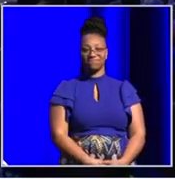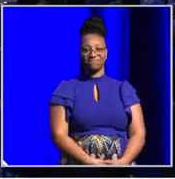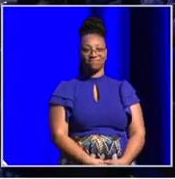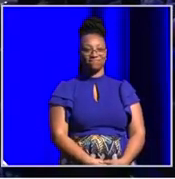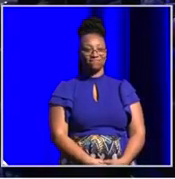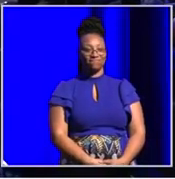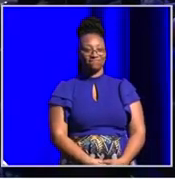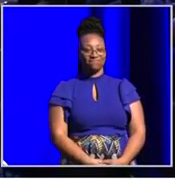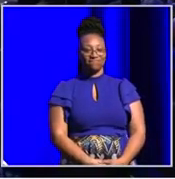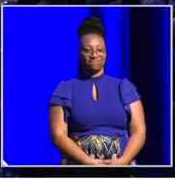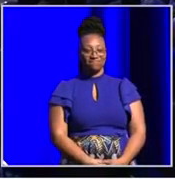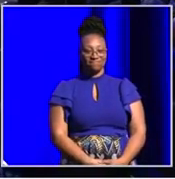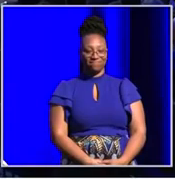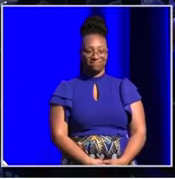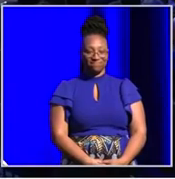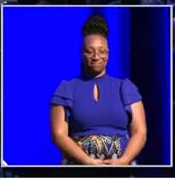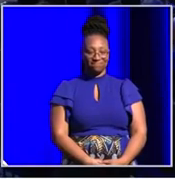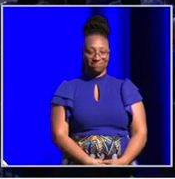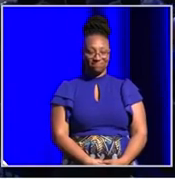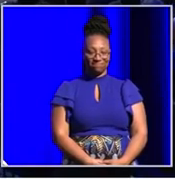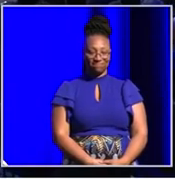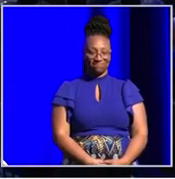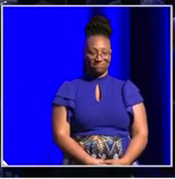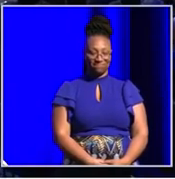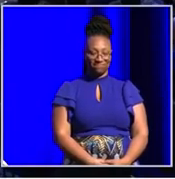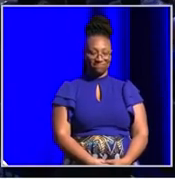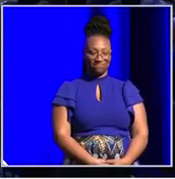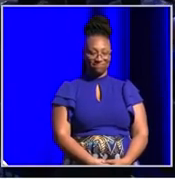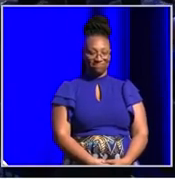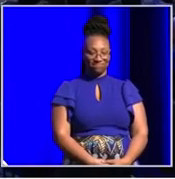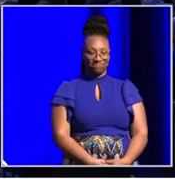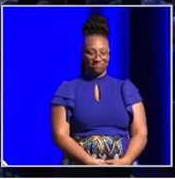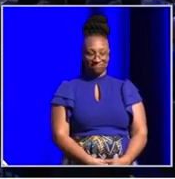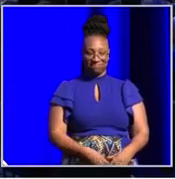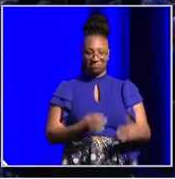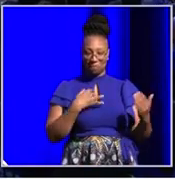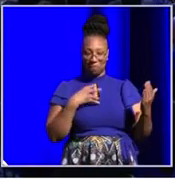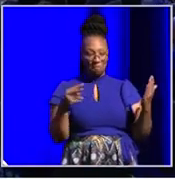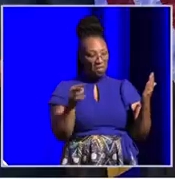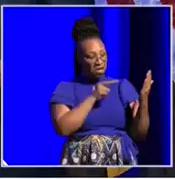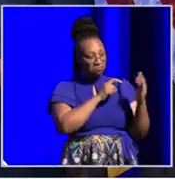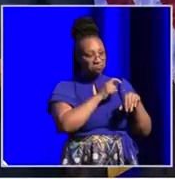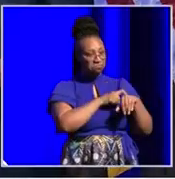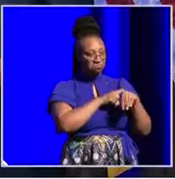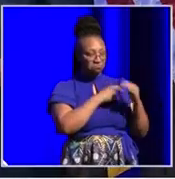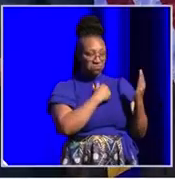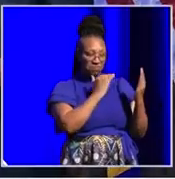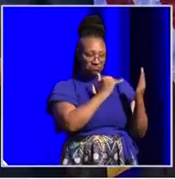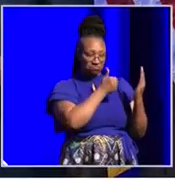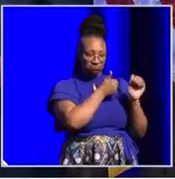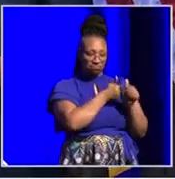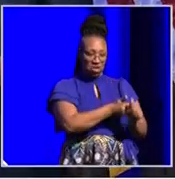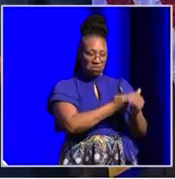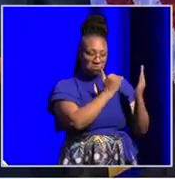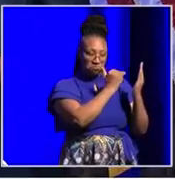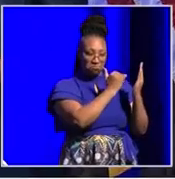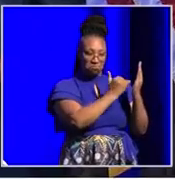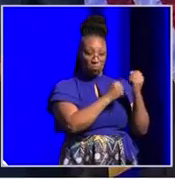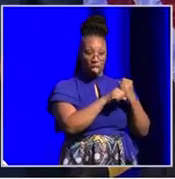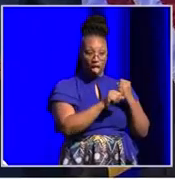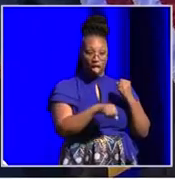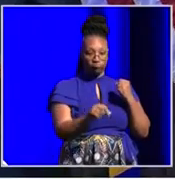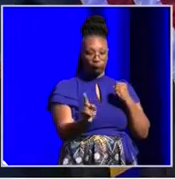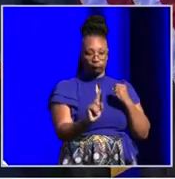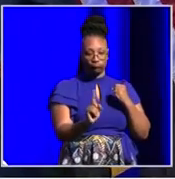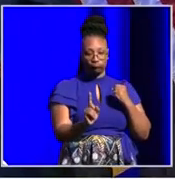This is the part where the clock really starts ticking. Yes, we're about to have a member of Congress come up. Let the record show